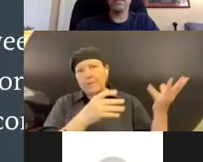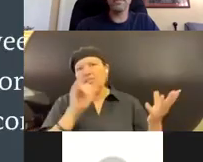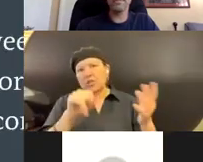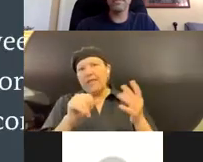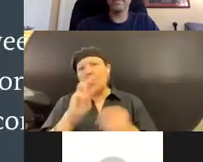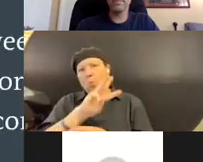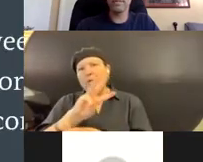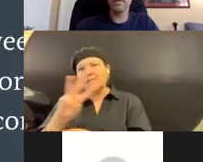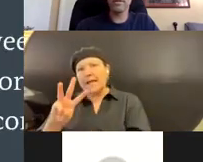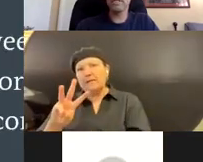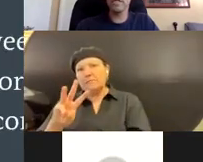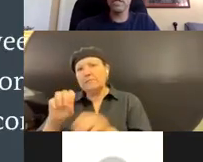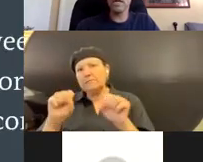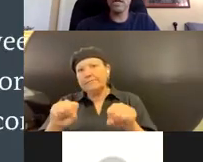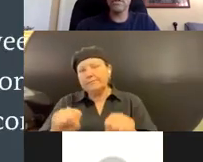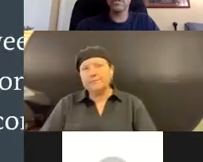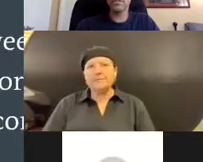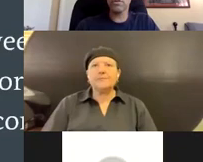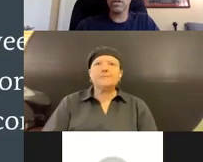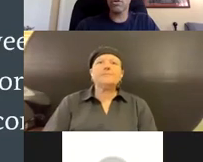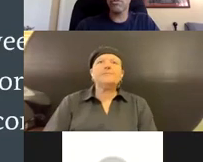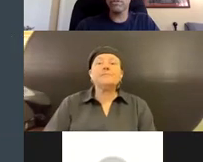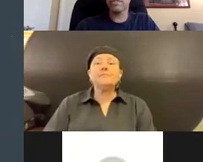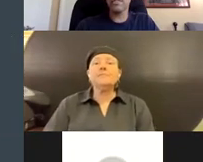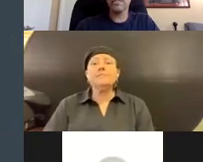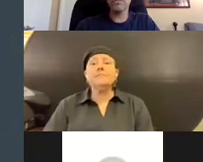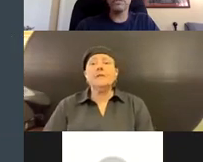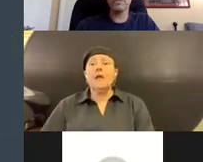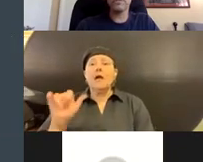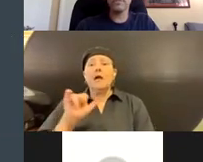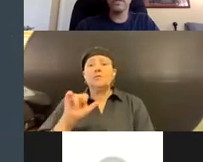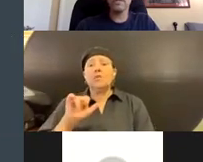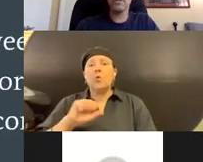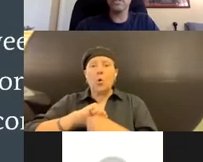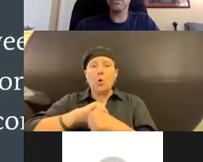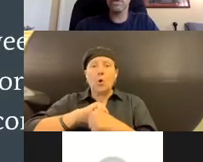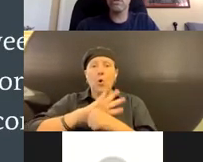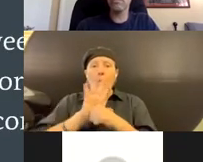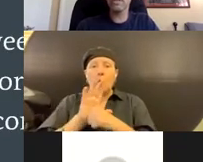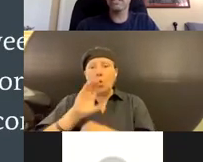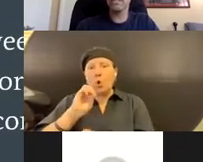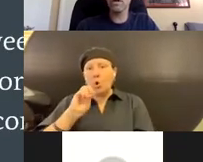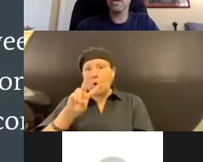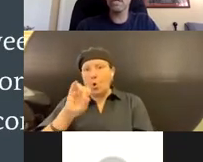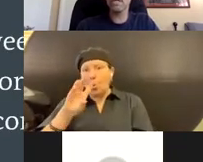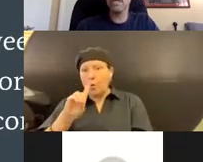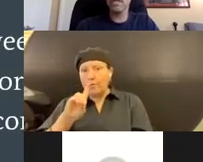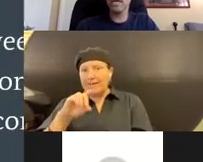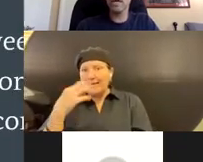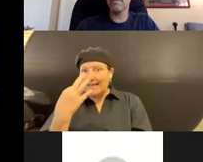All right. There is also a COVID-19, there is also a COVID-19